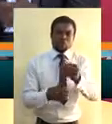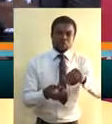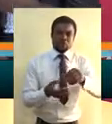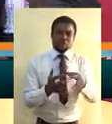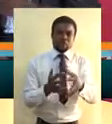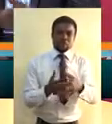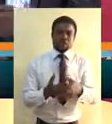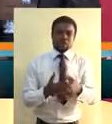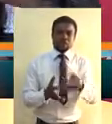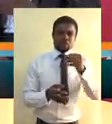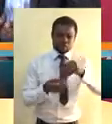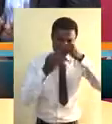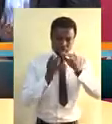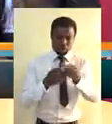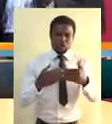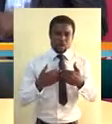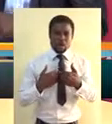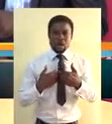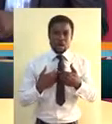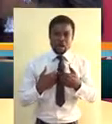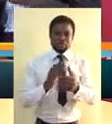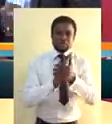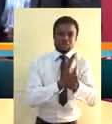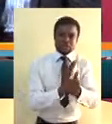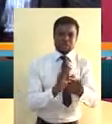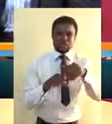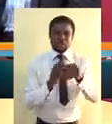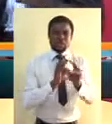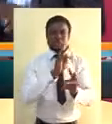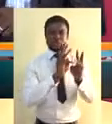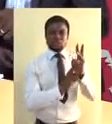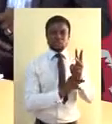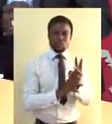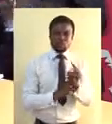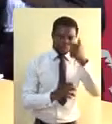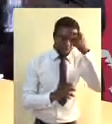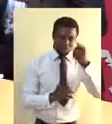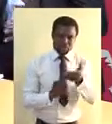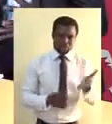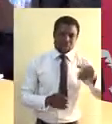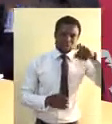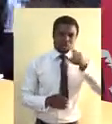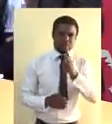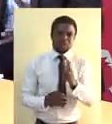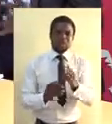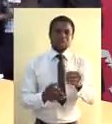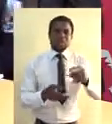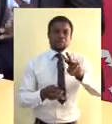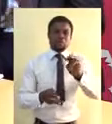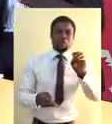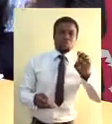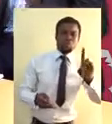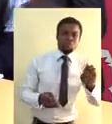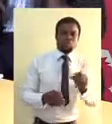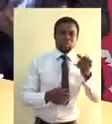to have what we call critical thinking skills, design thinking skill is from the world of engineering, because there must be model design before